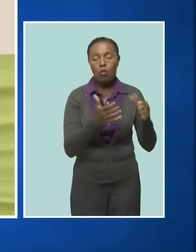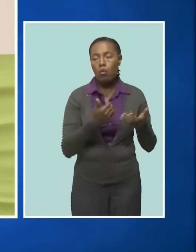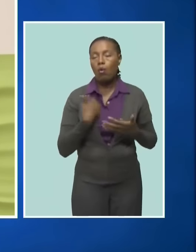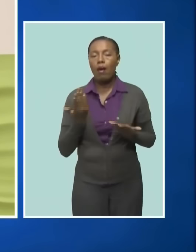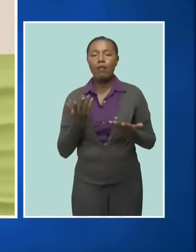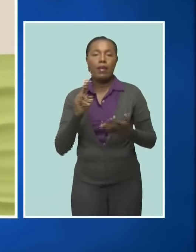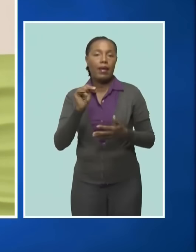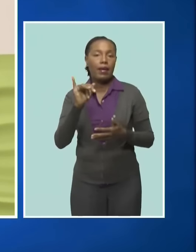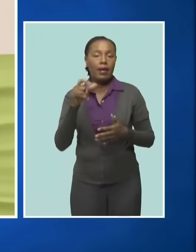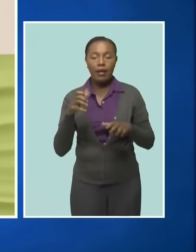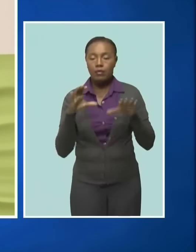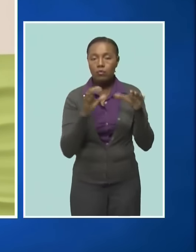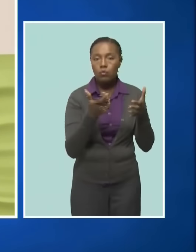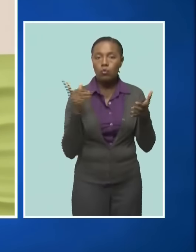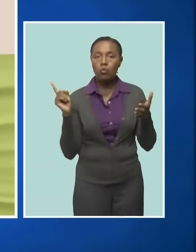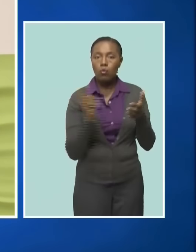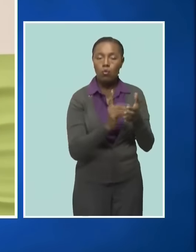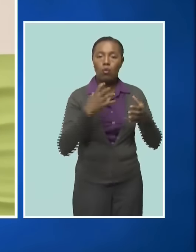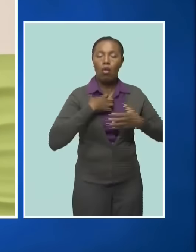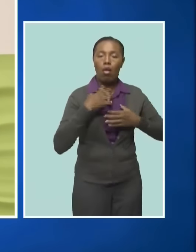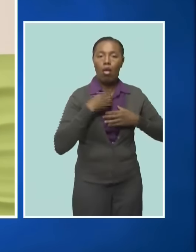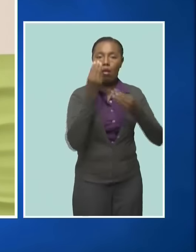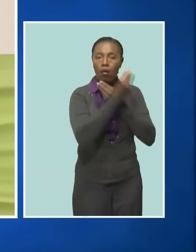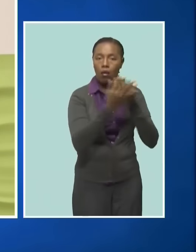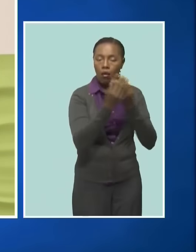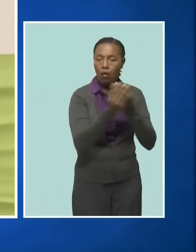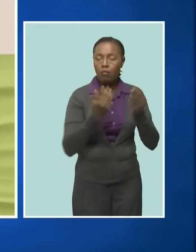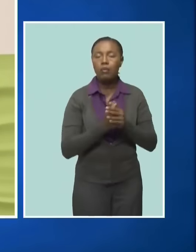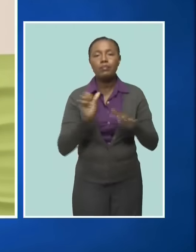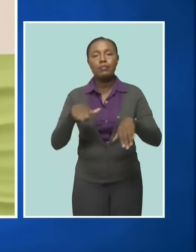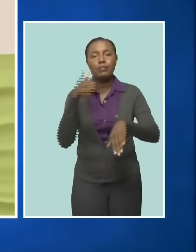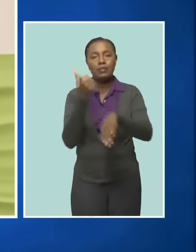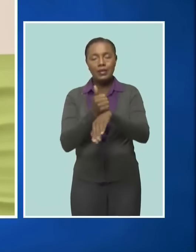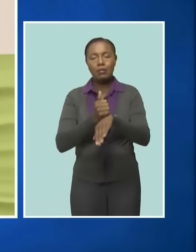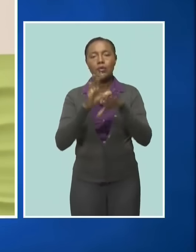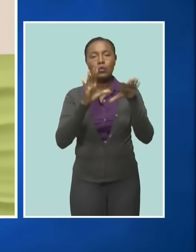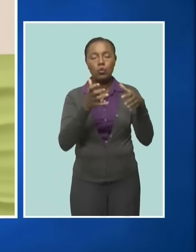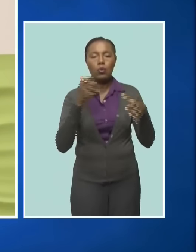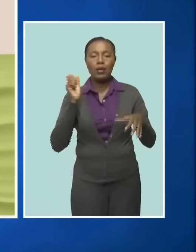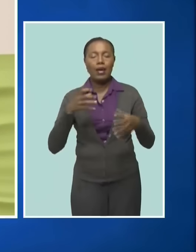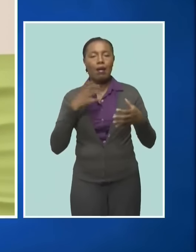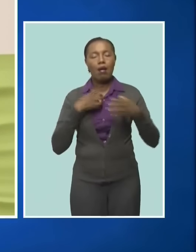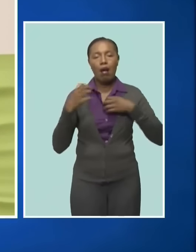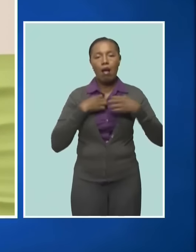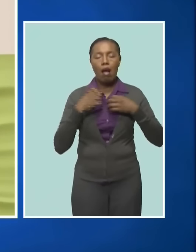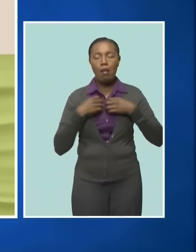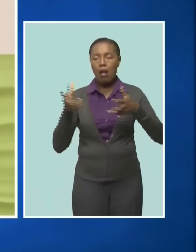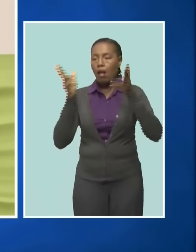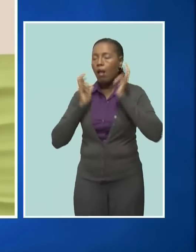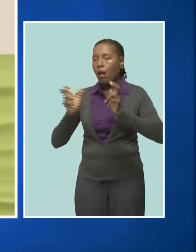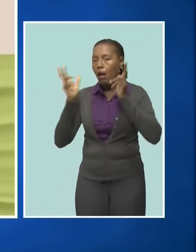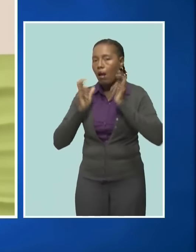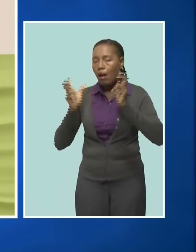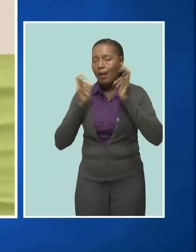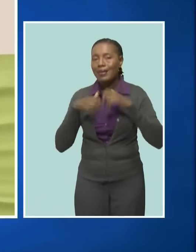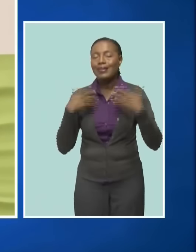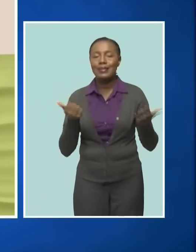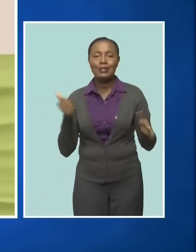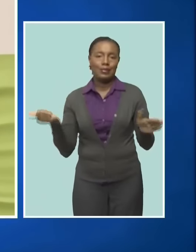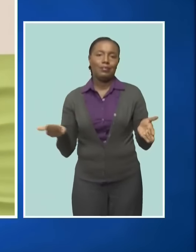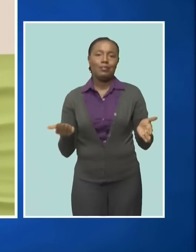bill proposes to establish a tribunal that hears complaints under the